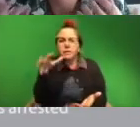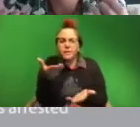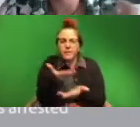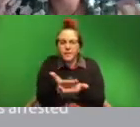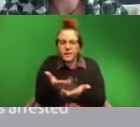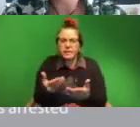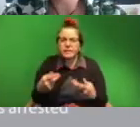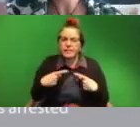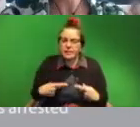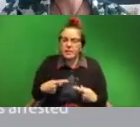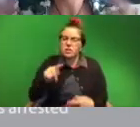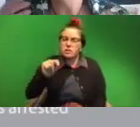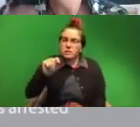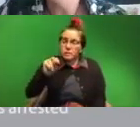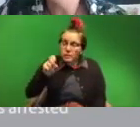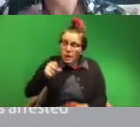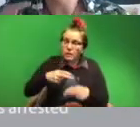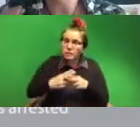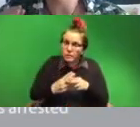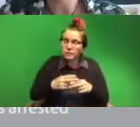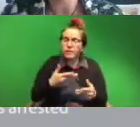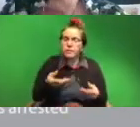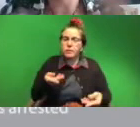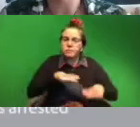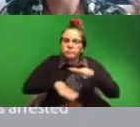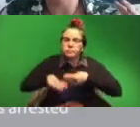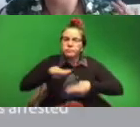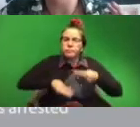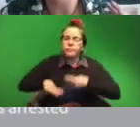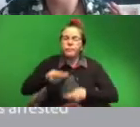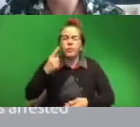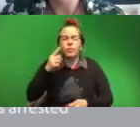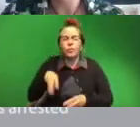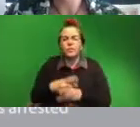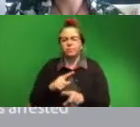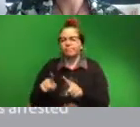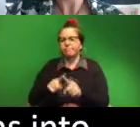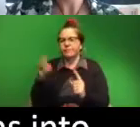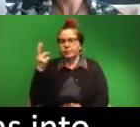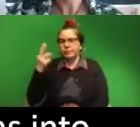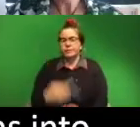physical tons of objects that are being moved all throughout the world for various different reasons.